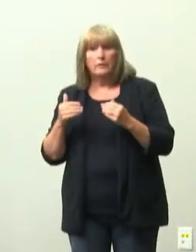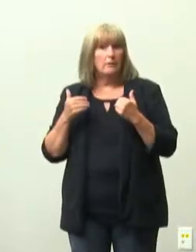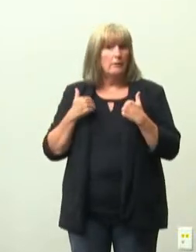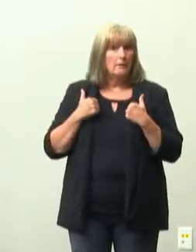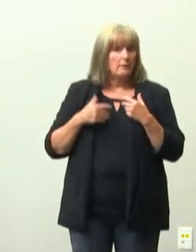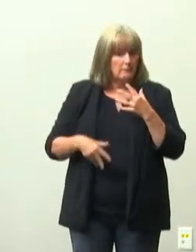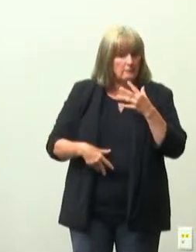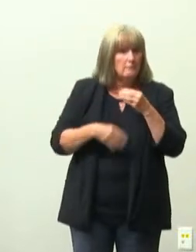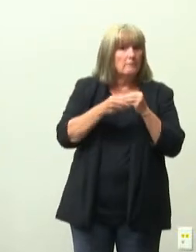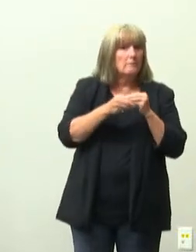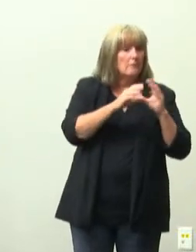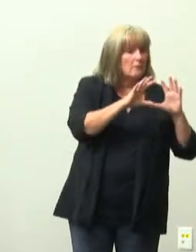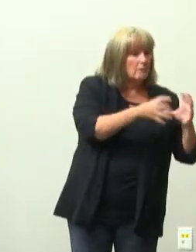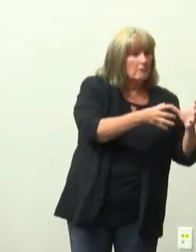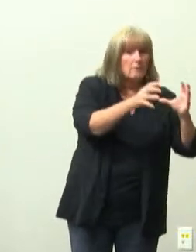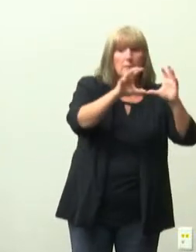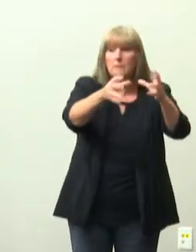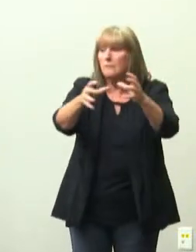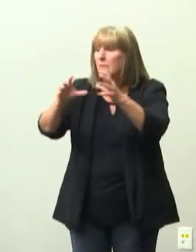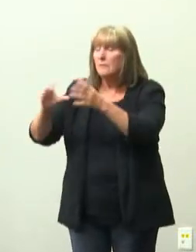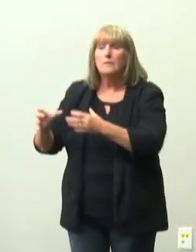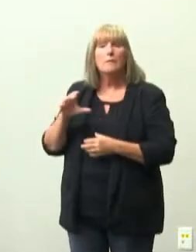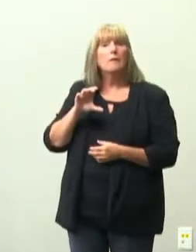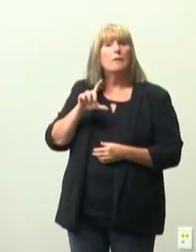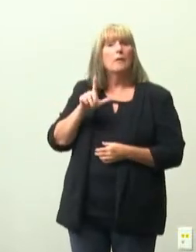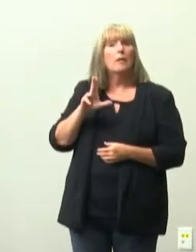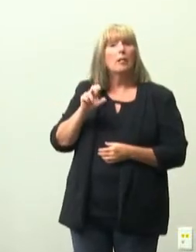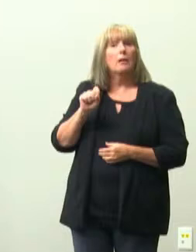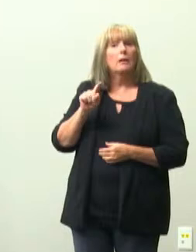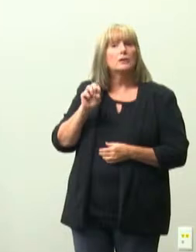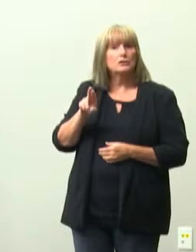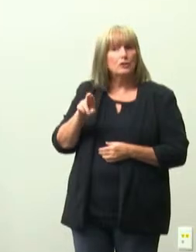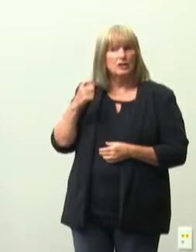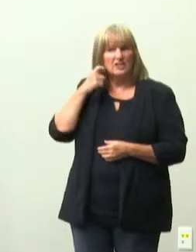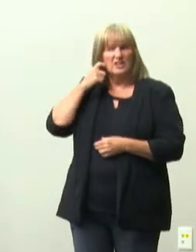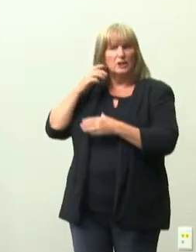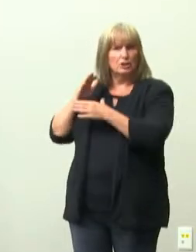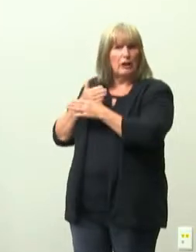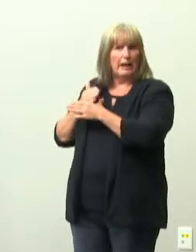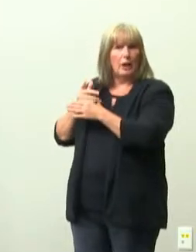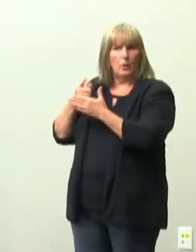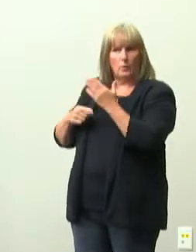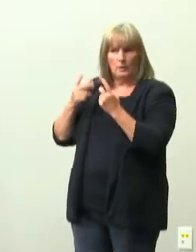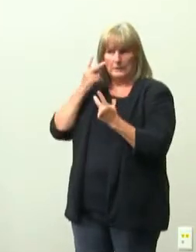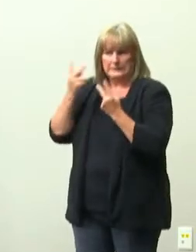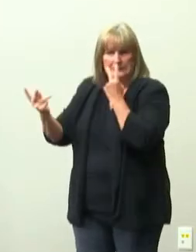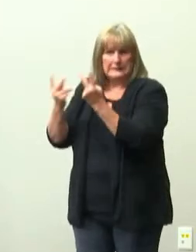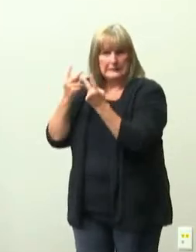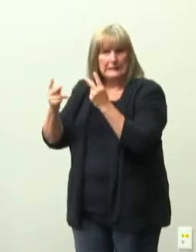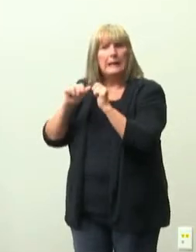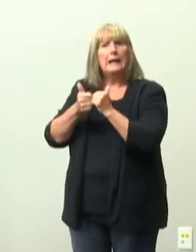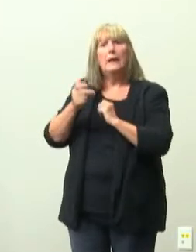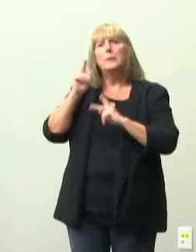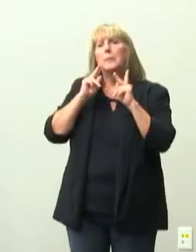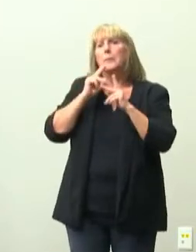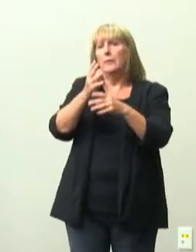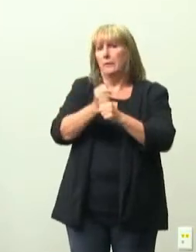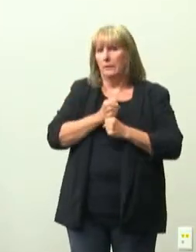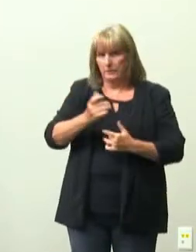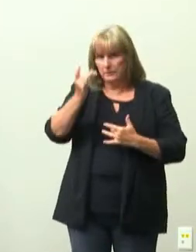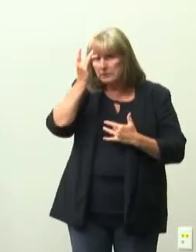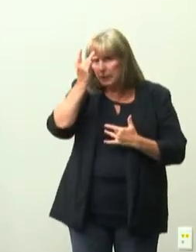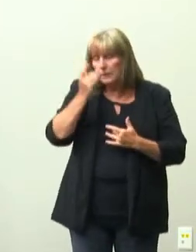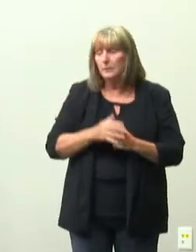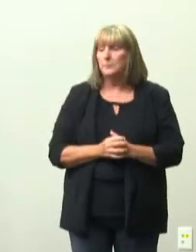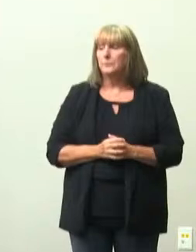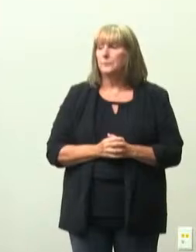have additional clusters. And we shared some of the clusters that we're seeing and how people are infected.